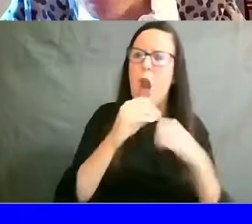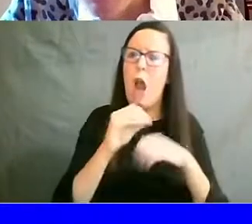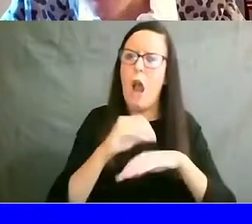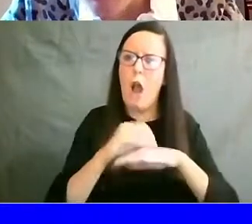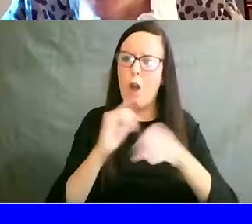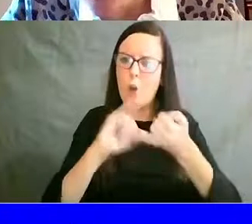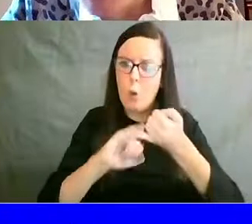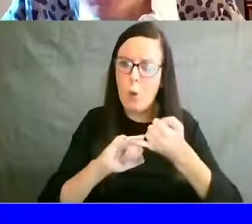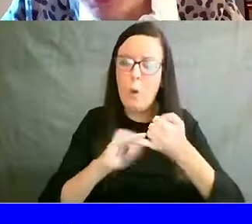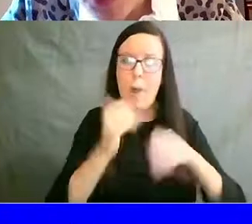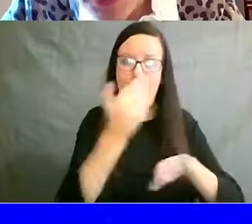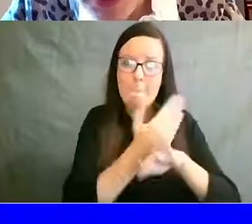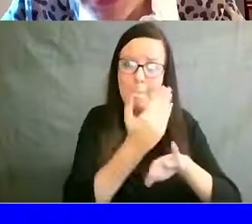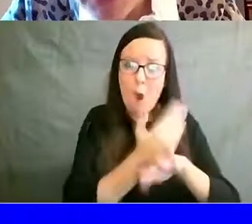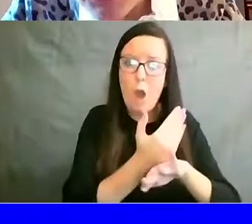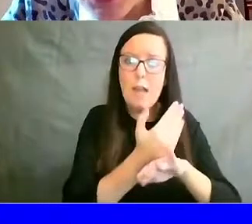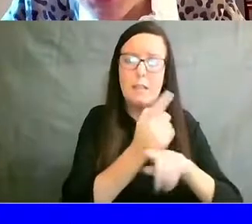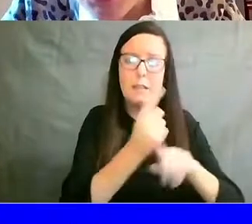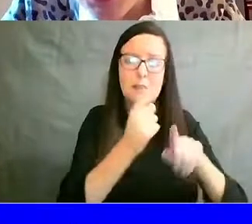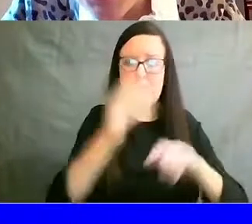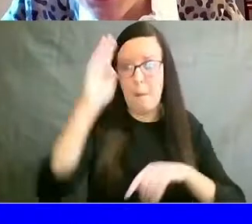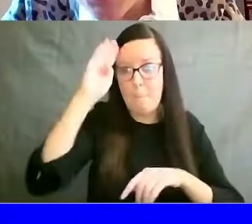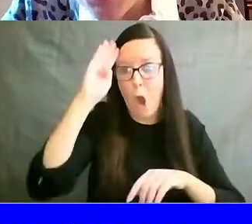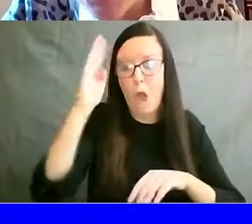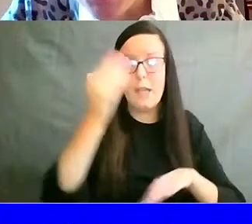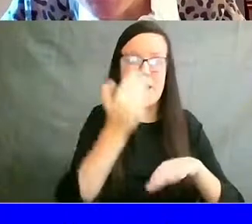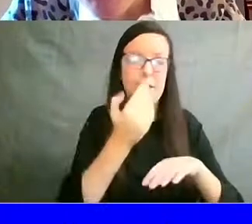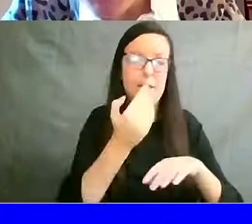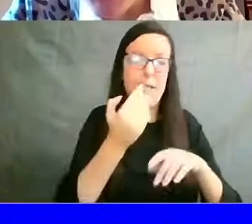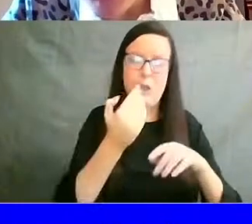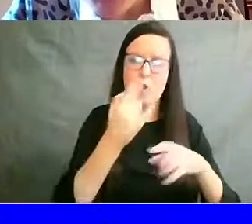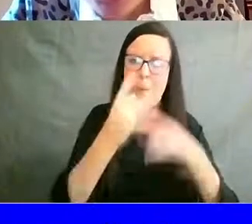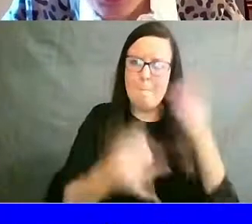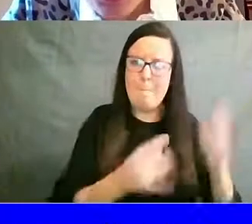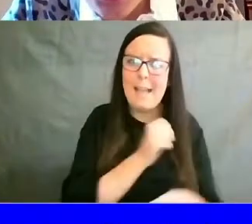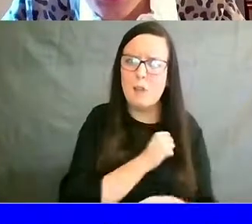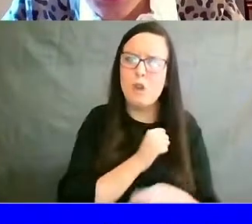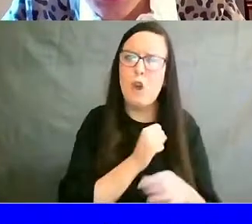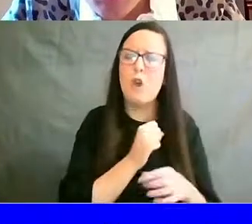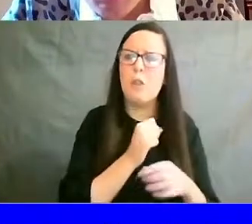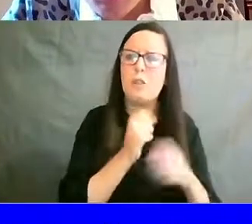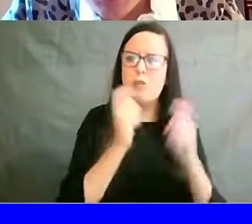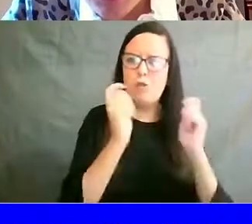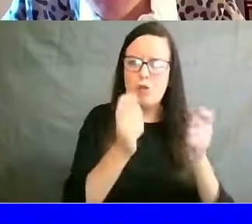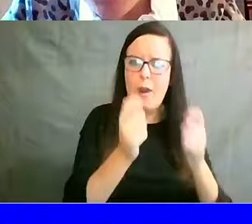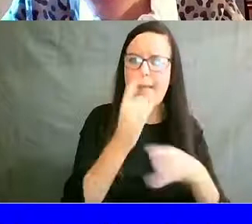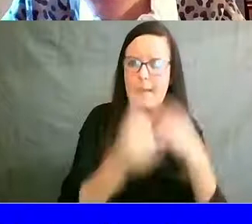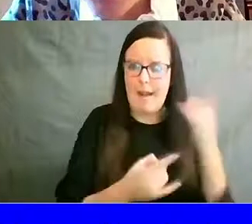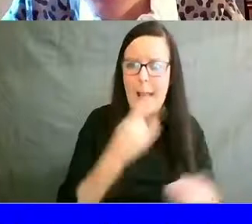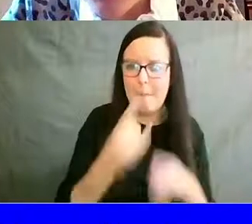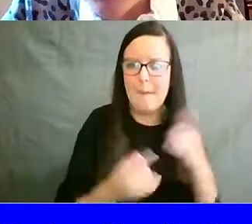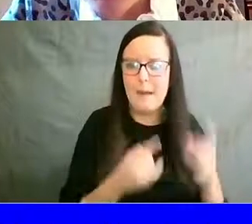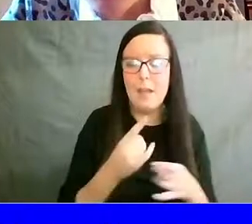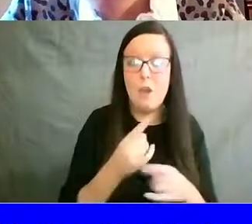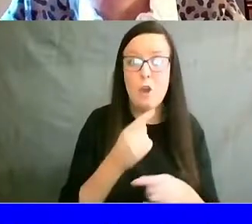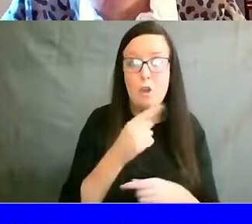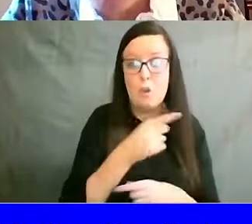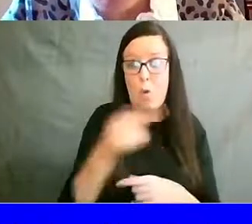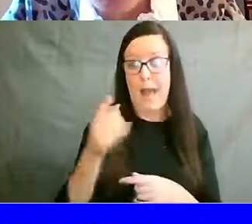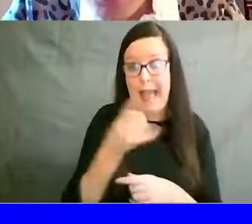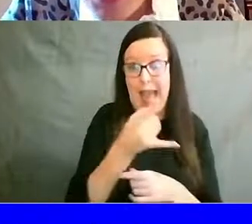happening. We will help with that if called upon to do so. But I would urge that people working within those sectors